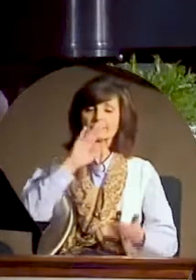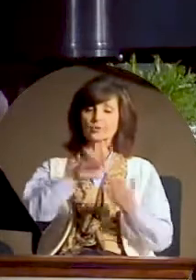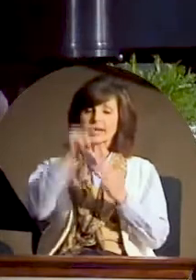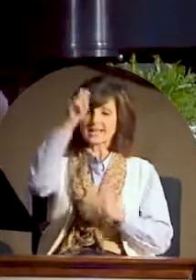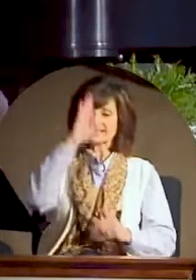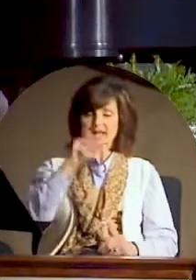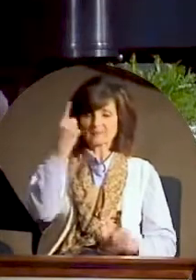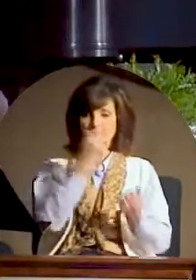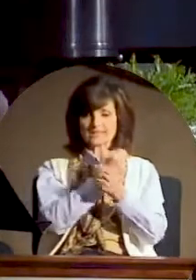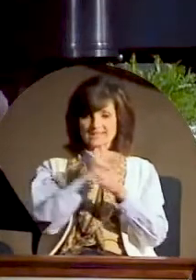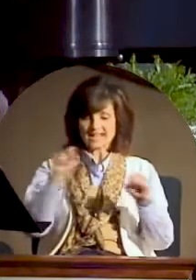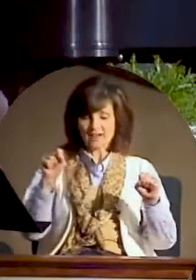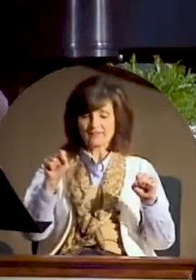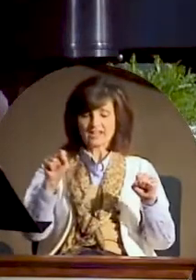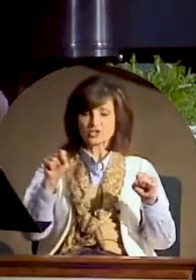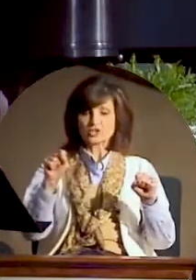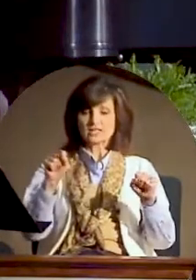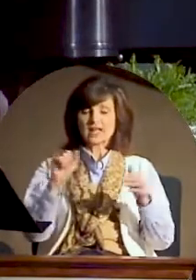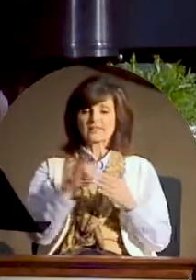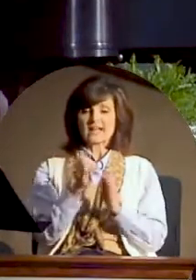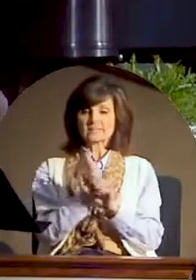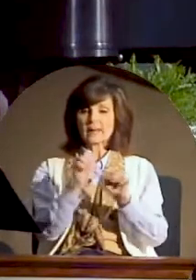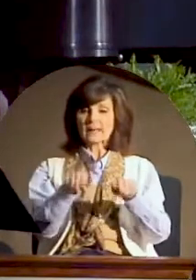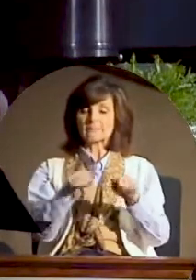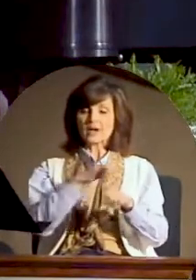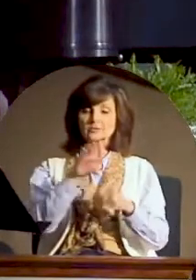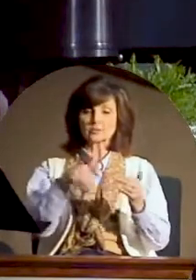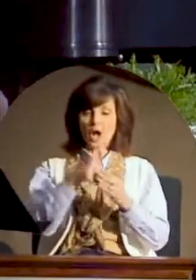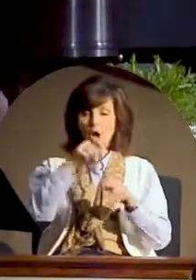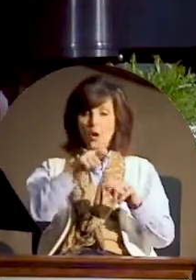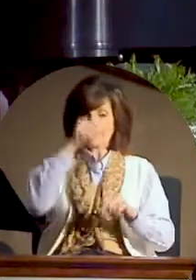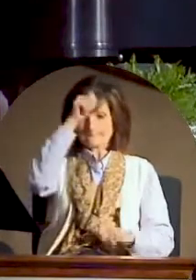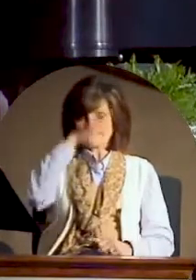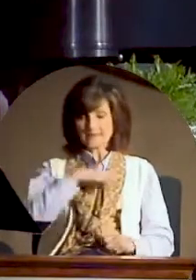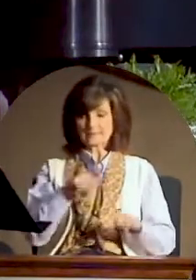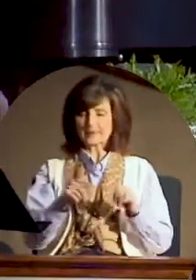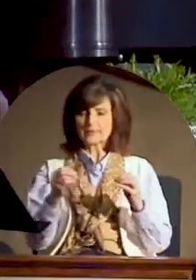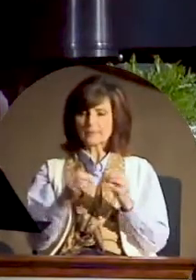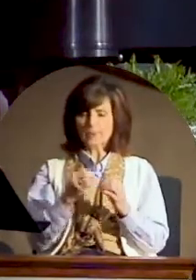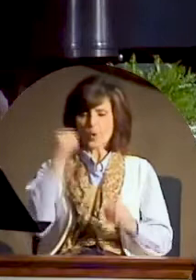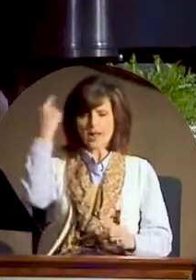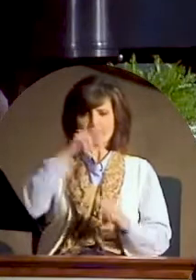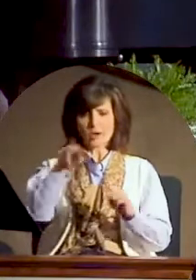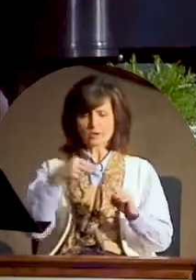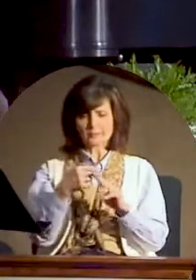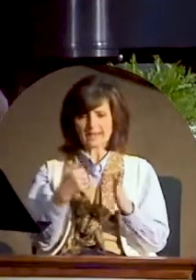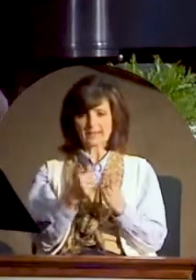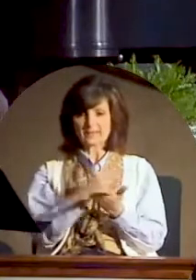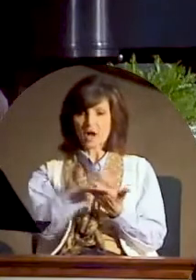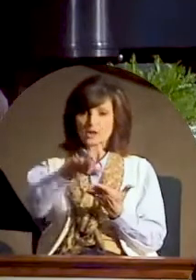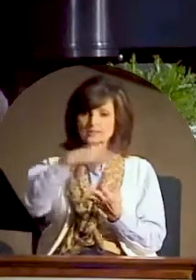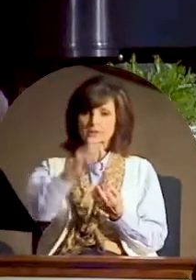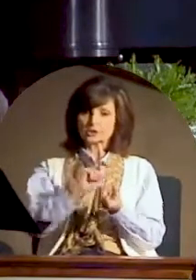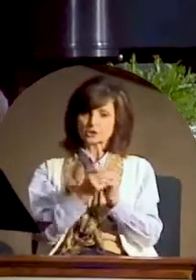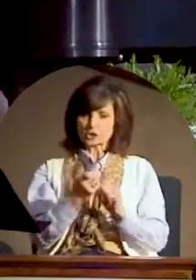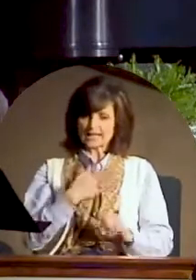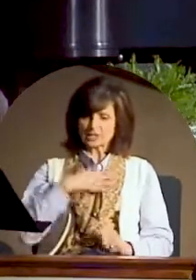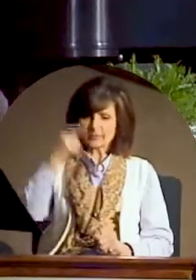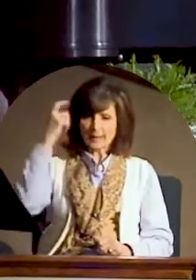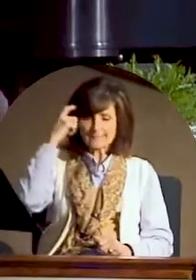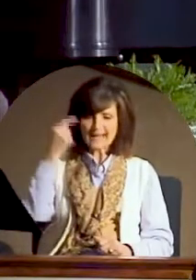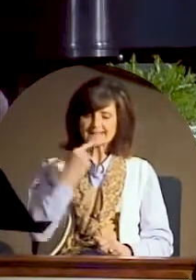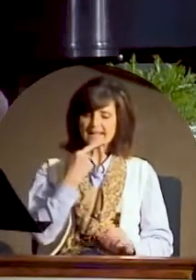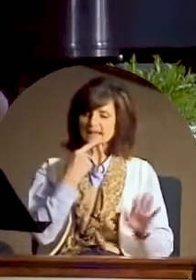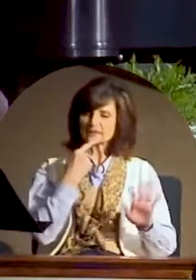that is made possible to all men. But he said, the more I got to thinking about it, he said, the Holy Spirit changed my mind. And he said,